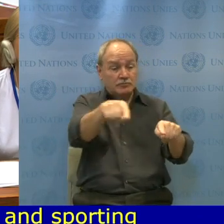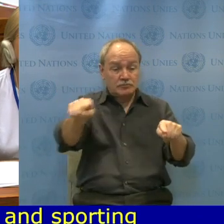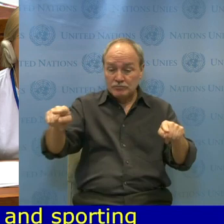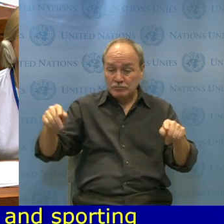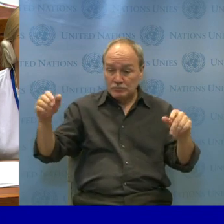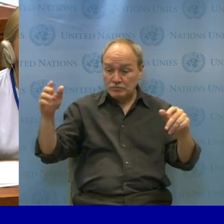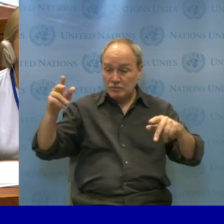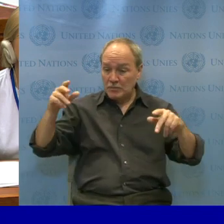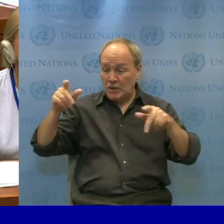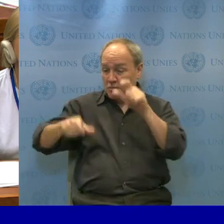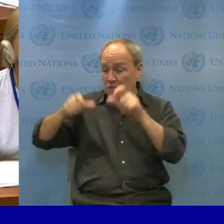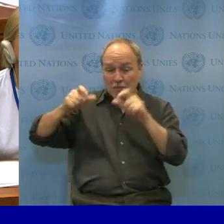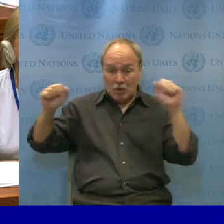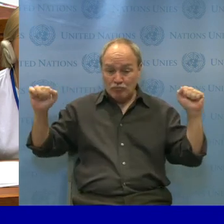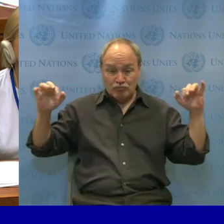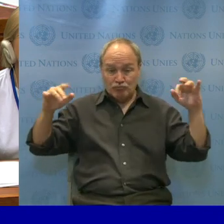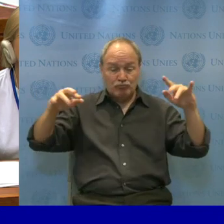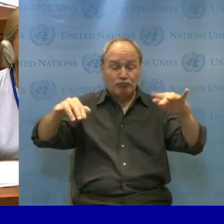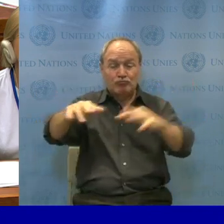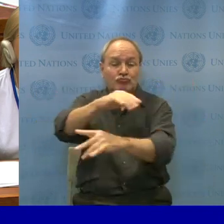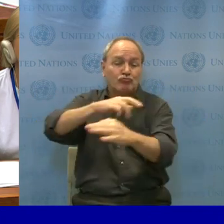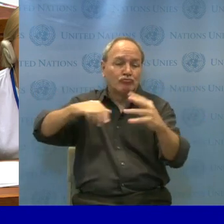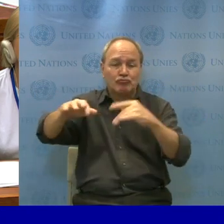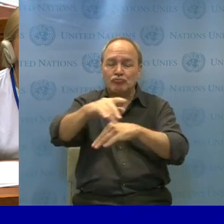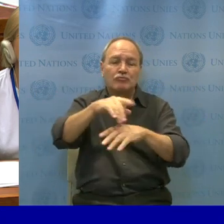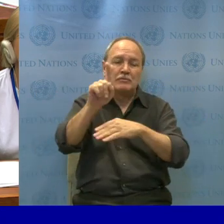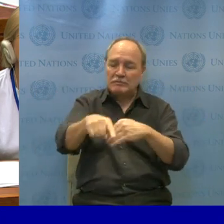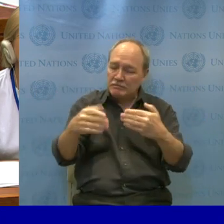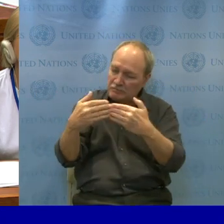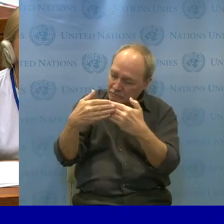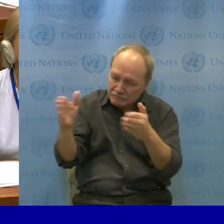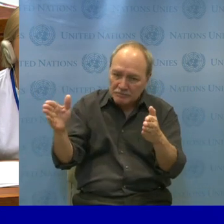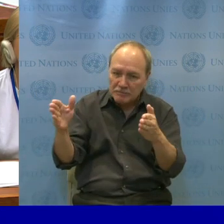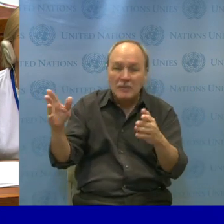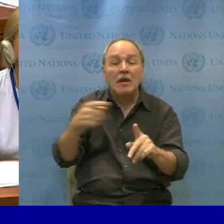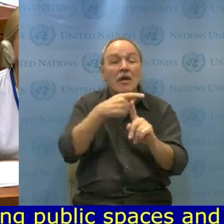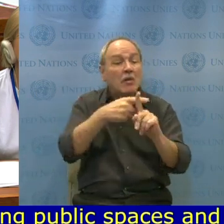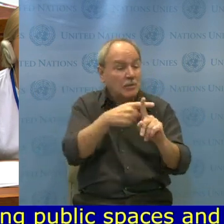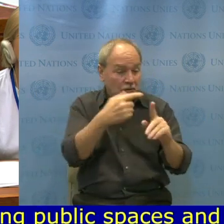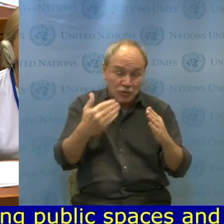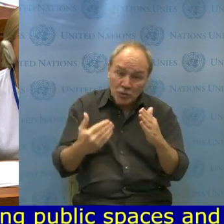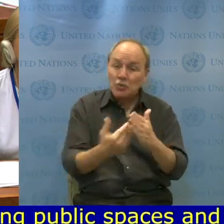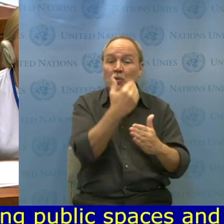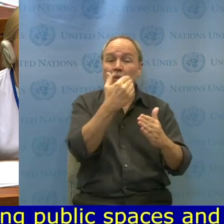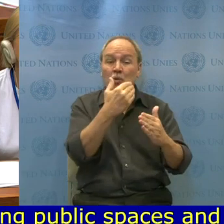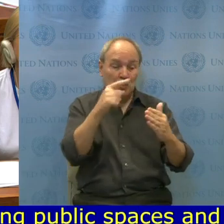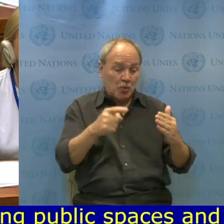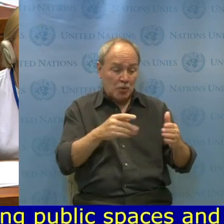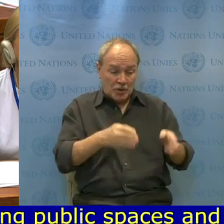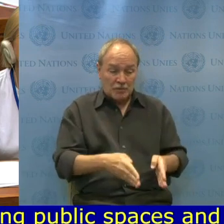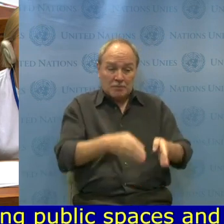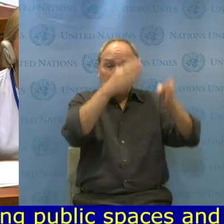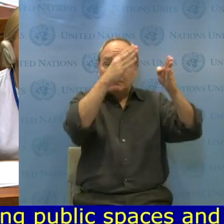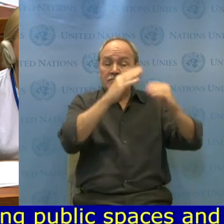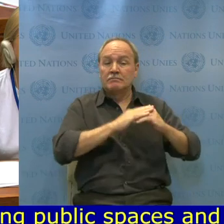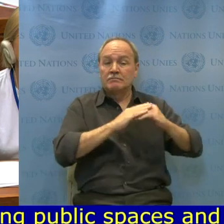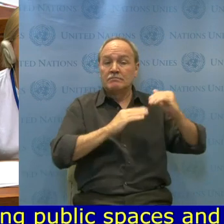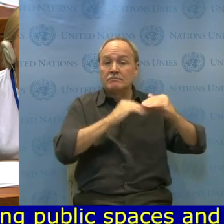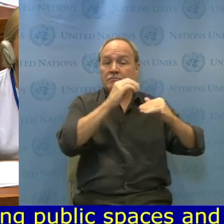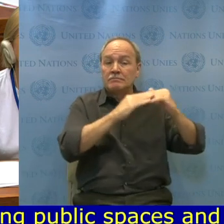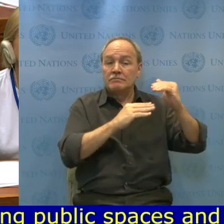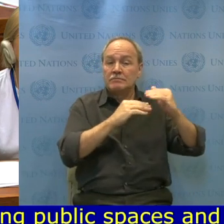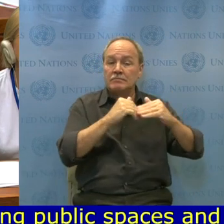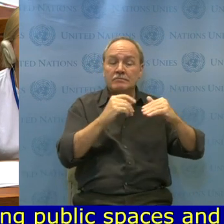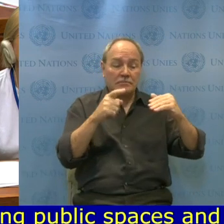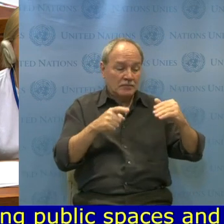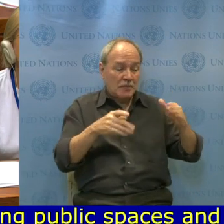ways, as well as accessibility of new buildings, residential buildings. The